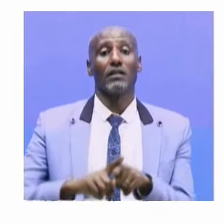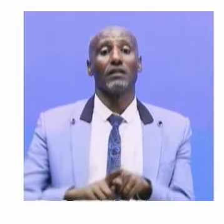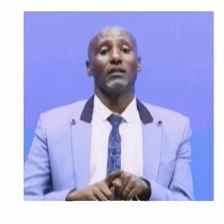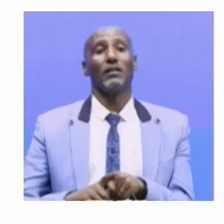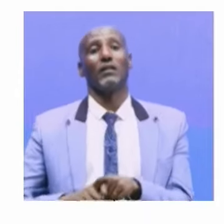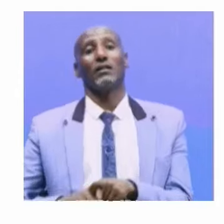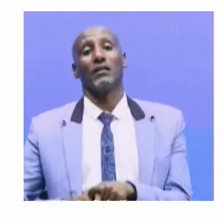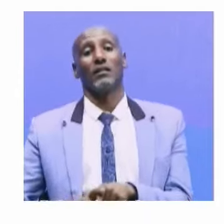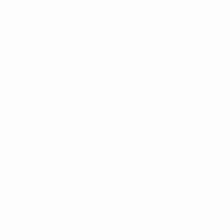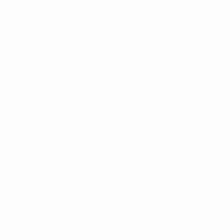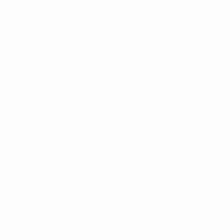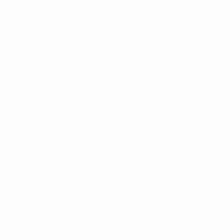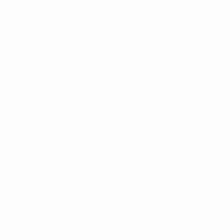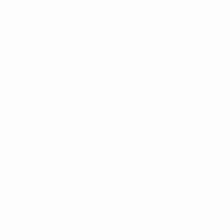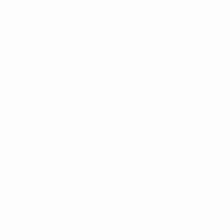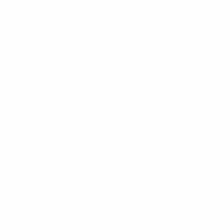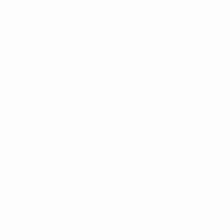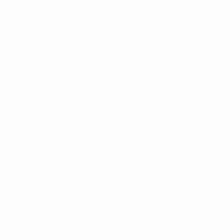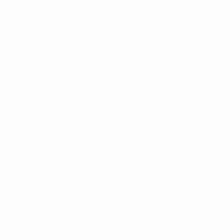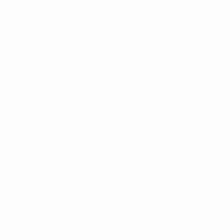and trials.